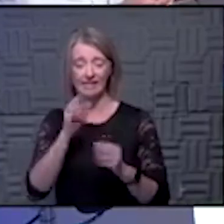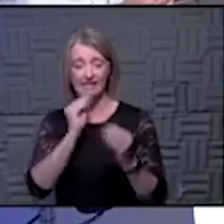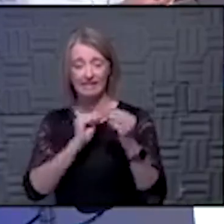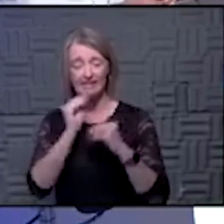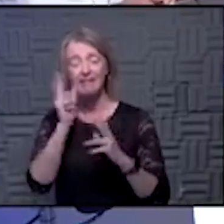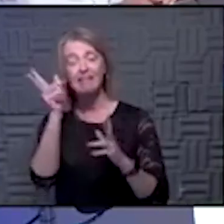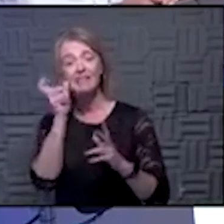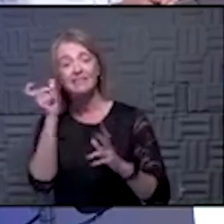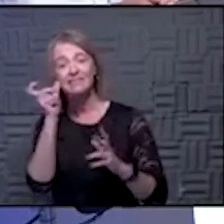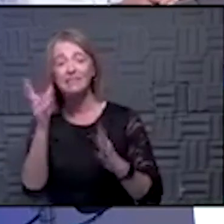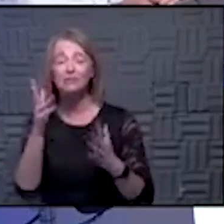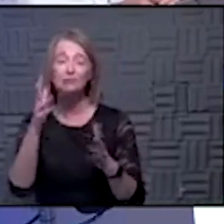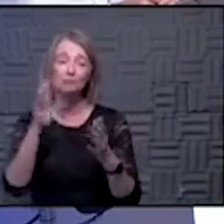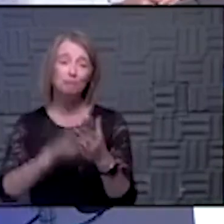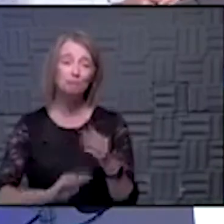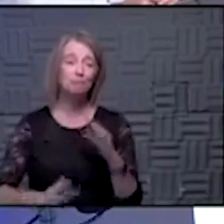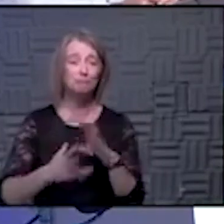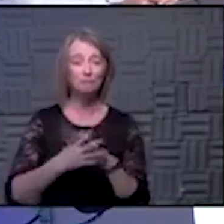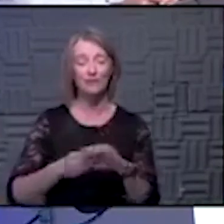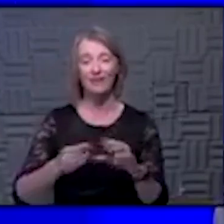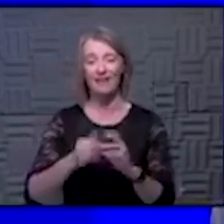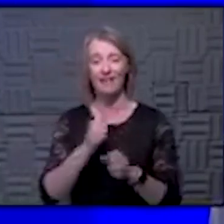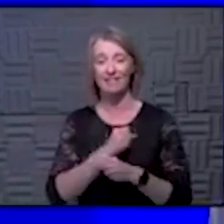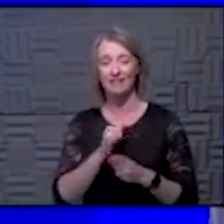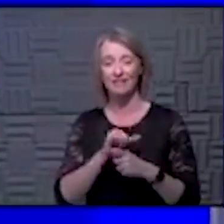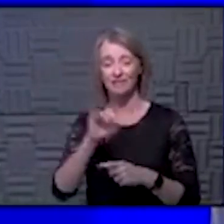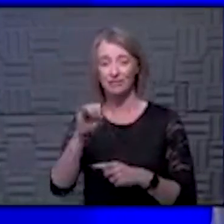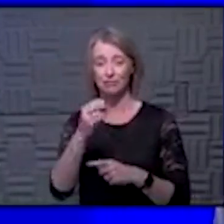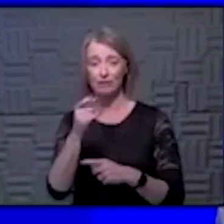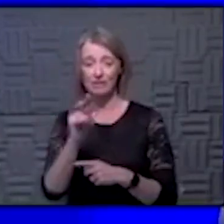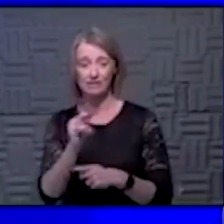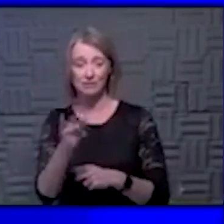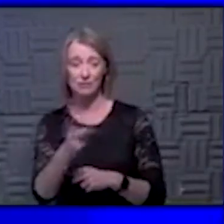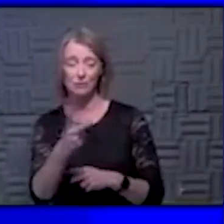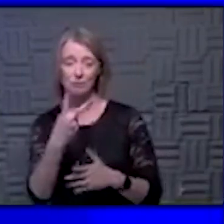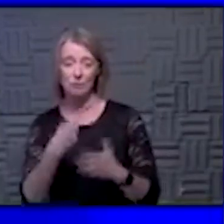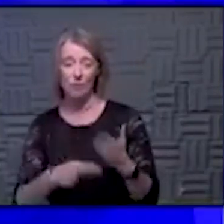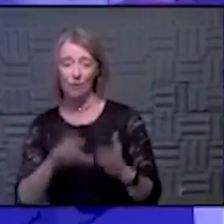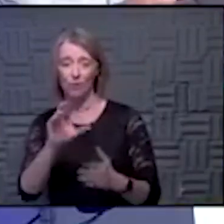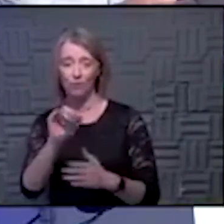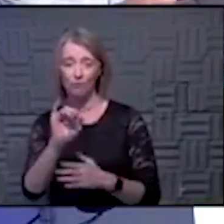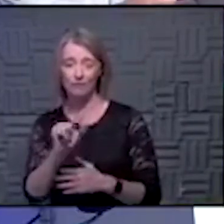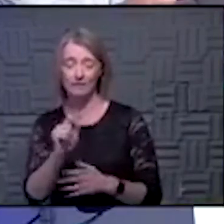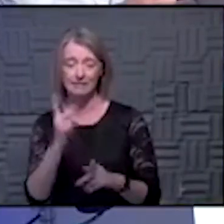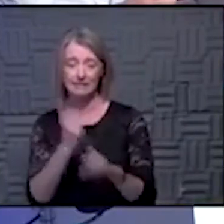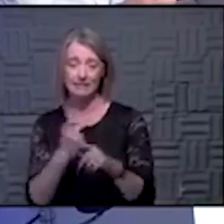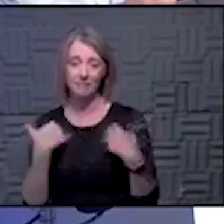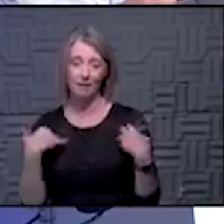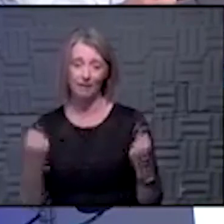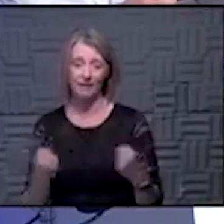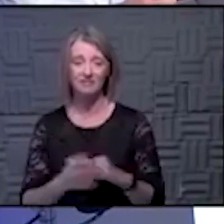just listen to those stories. I know exactly what you're talking about. And Justin and Craig, thank you too both. Remember to stay healthy.